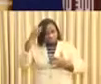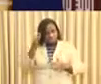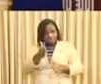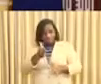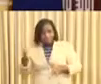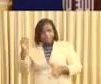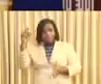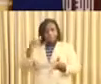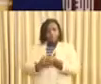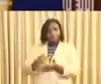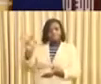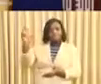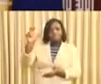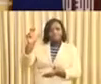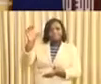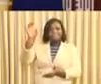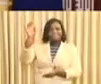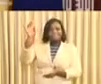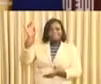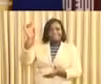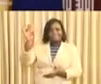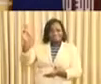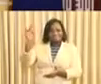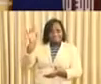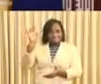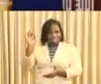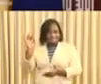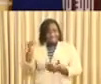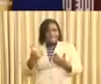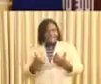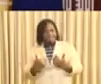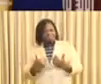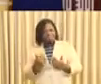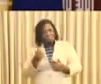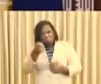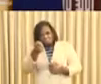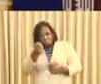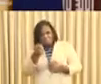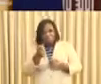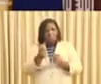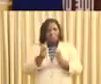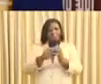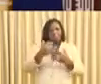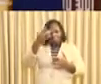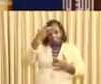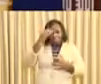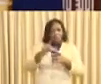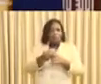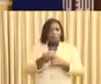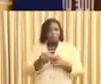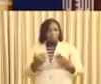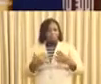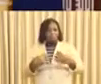1,378 have mild or no symptoms at all and are responding to treatment. Of